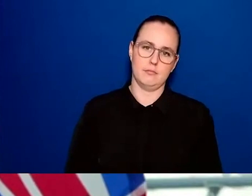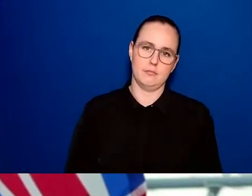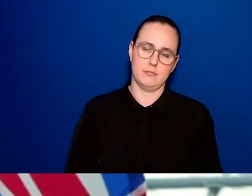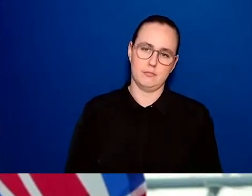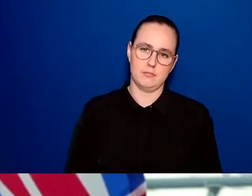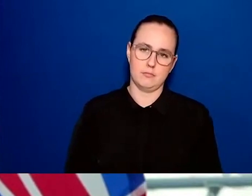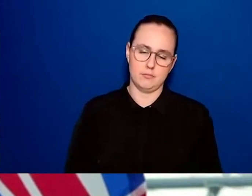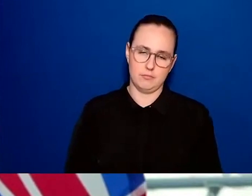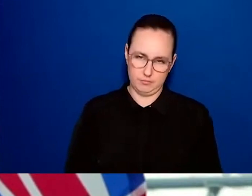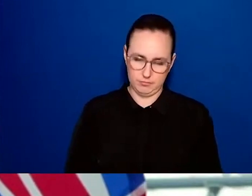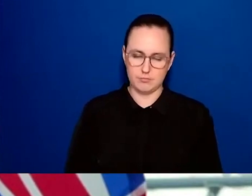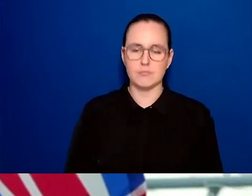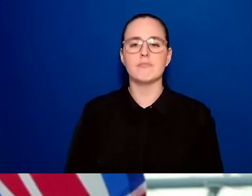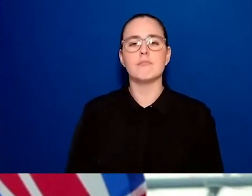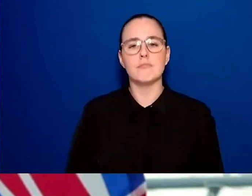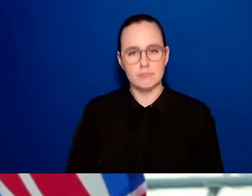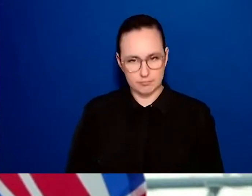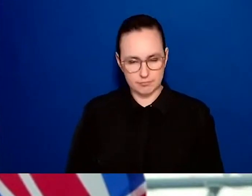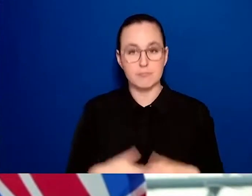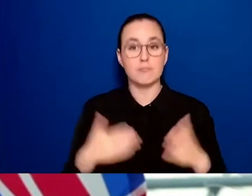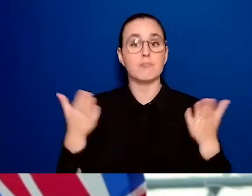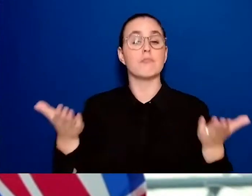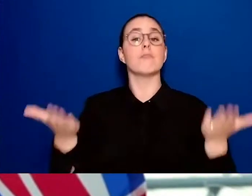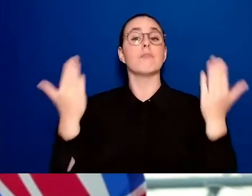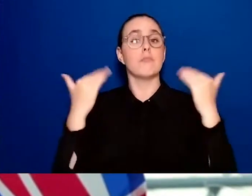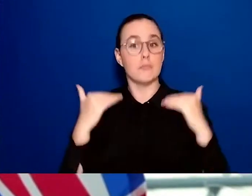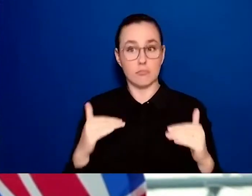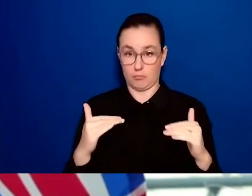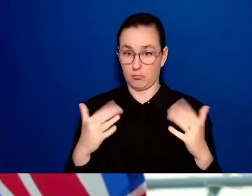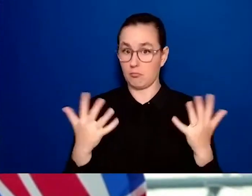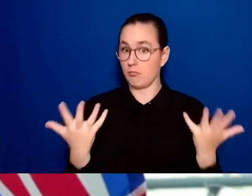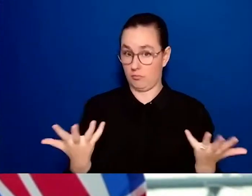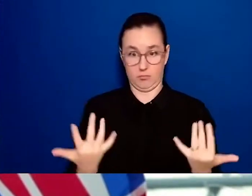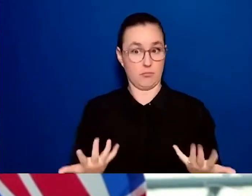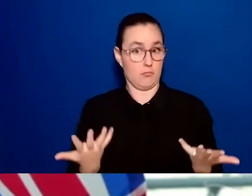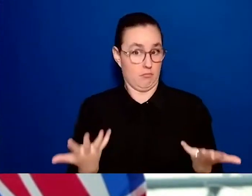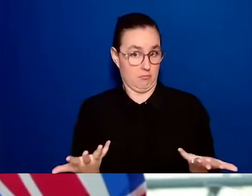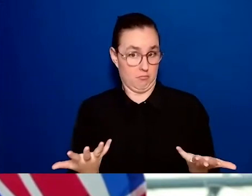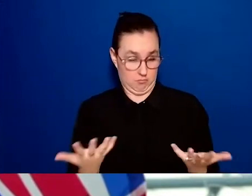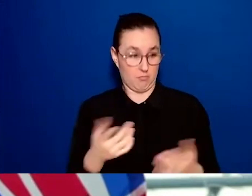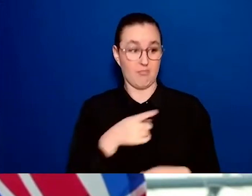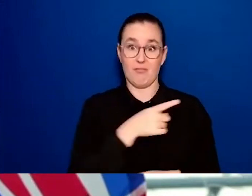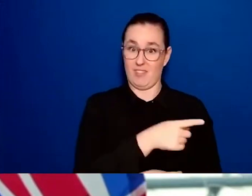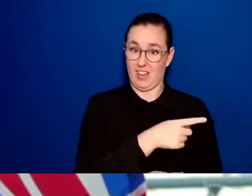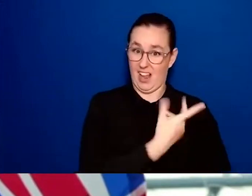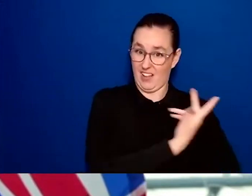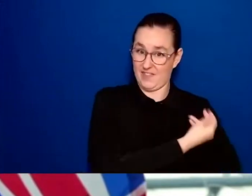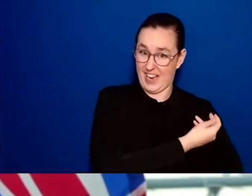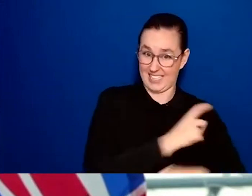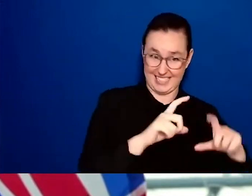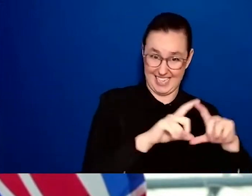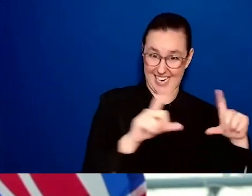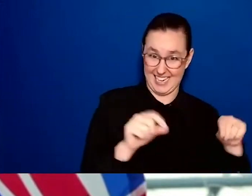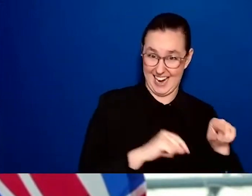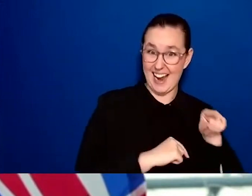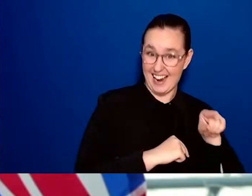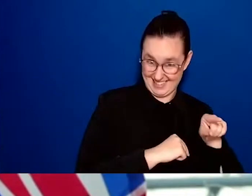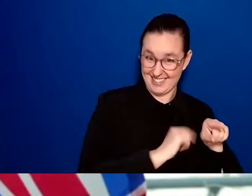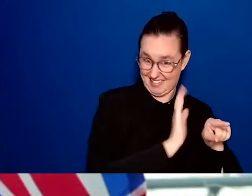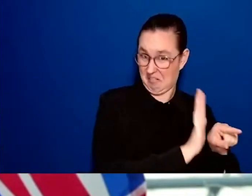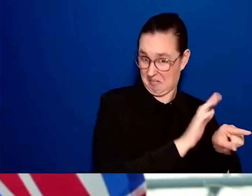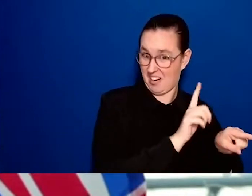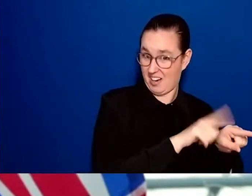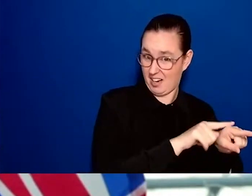Also today, in addition to the vaccine cards coming into effect, we're making 2 additional changes in our pandemic